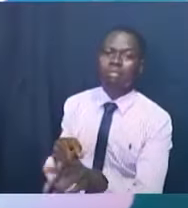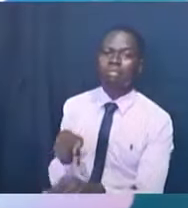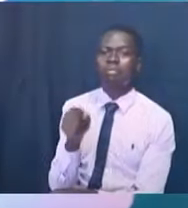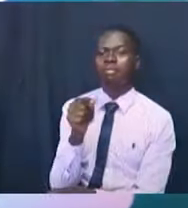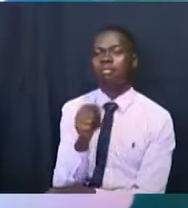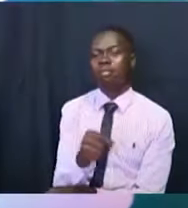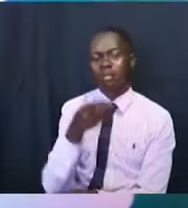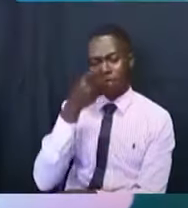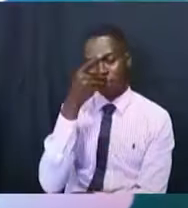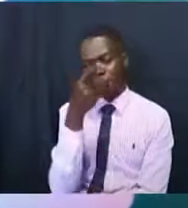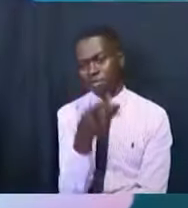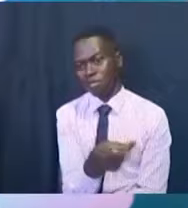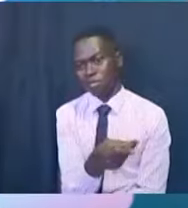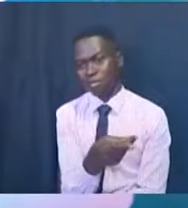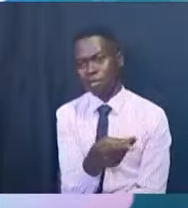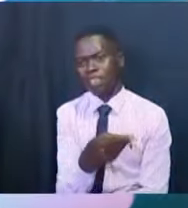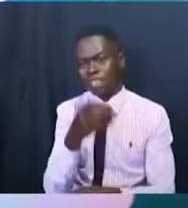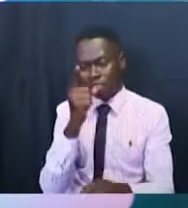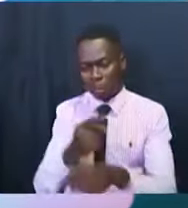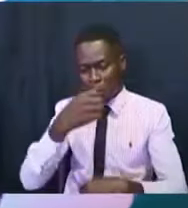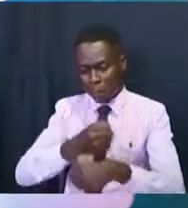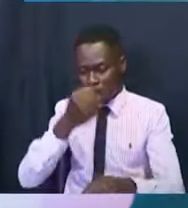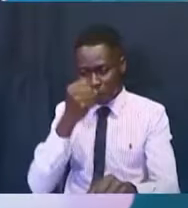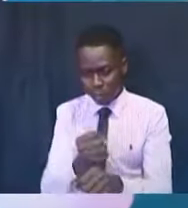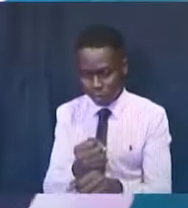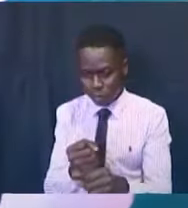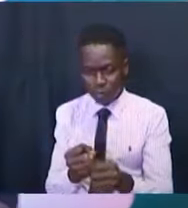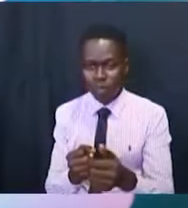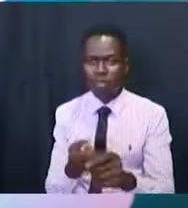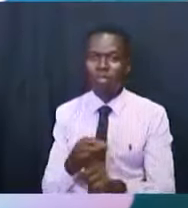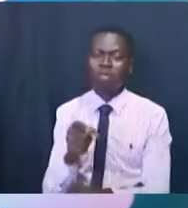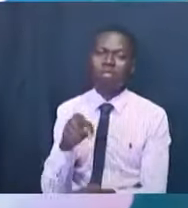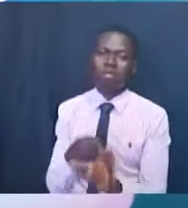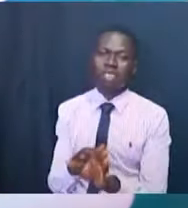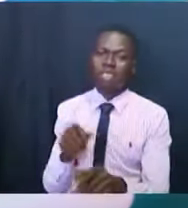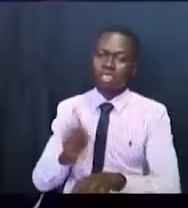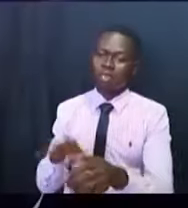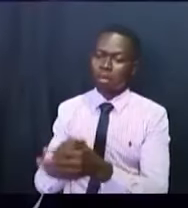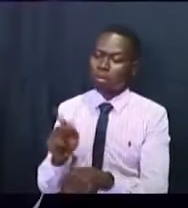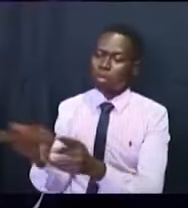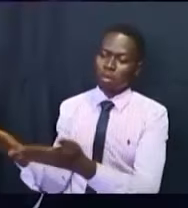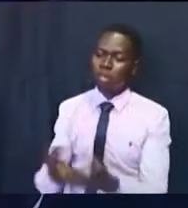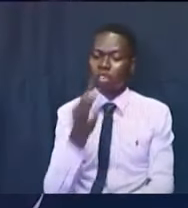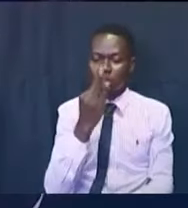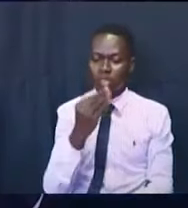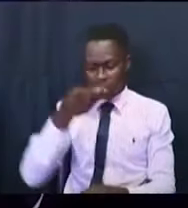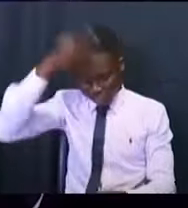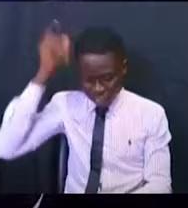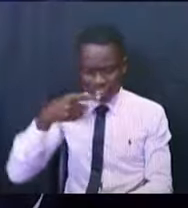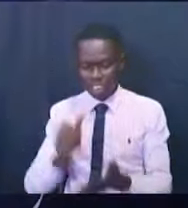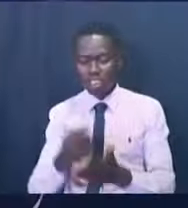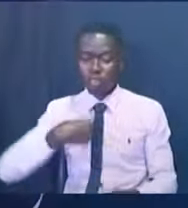this declaration was made right at the beginning. Once they brought their food, he said, we will not eat. right at the